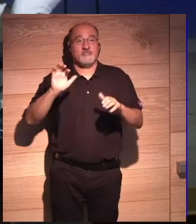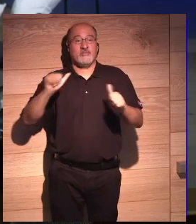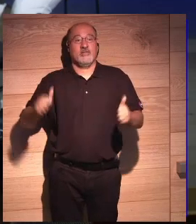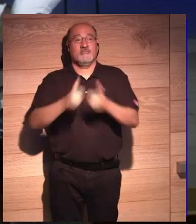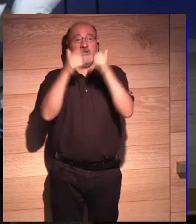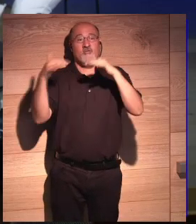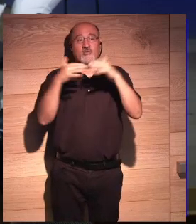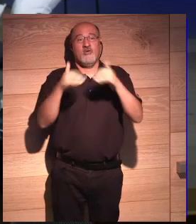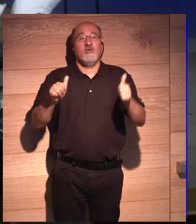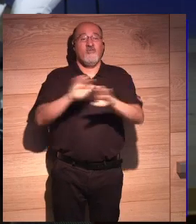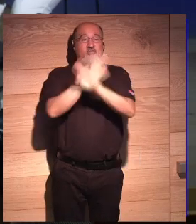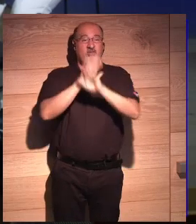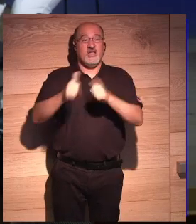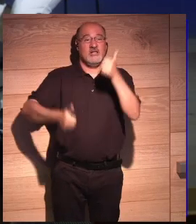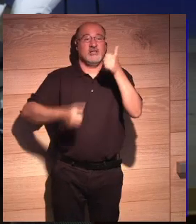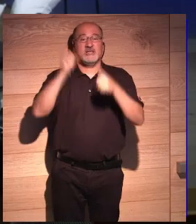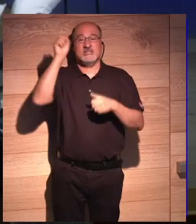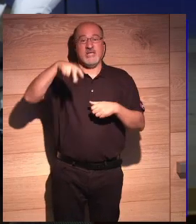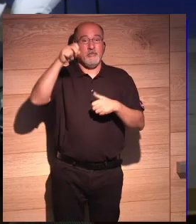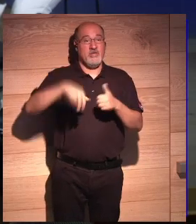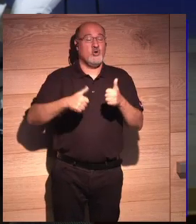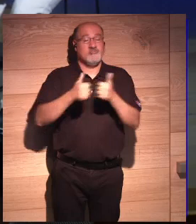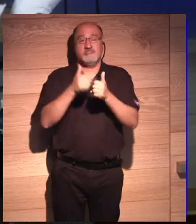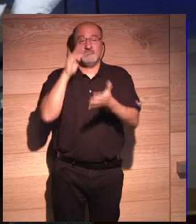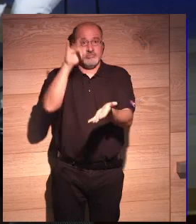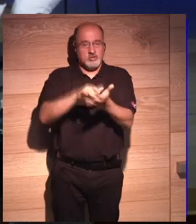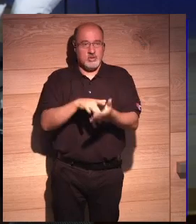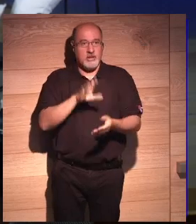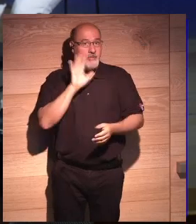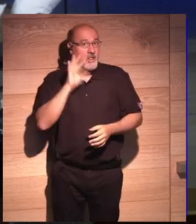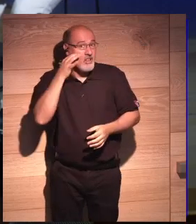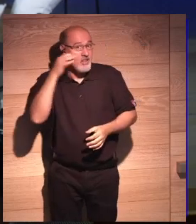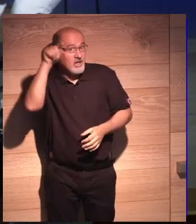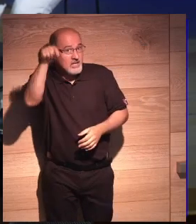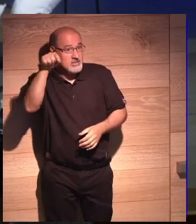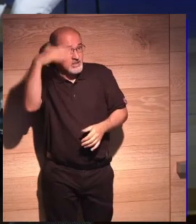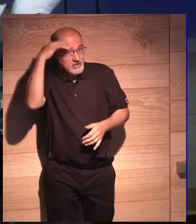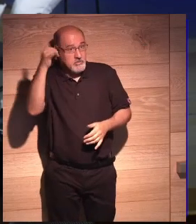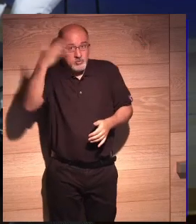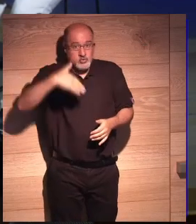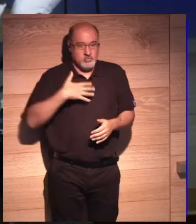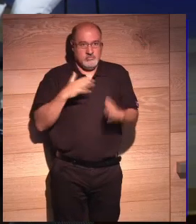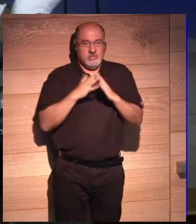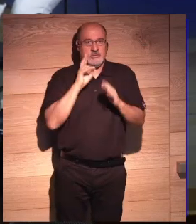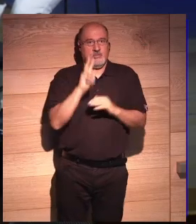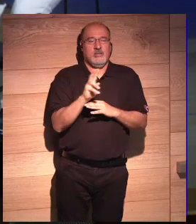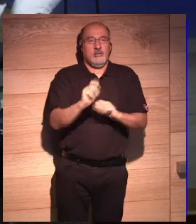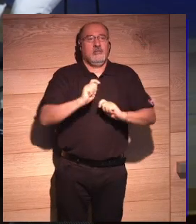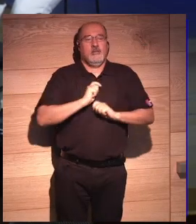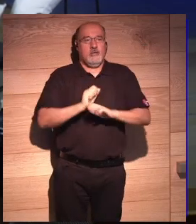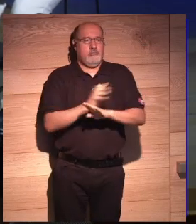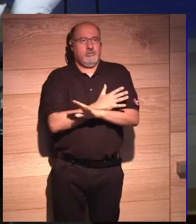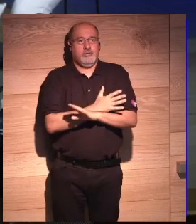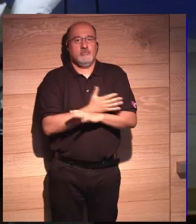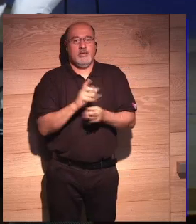that you can experience the final game of the Champions League, for example, even if you are not there, I think